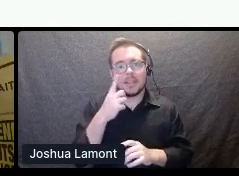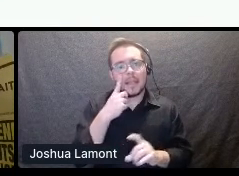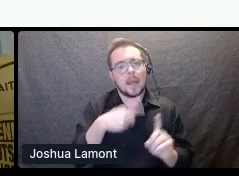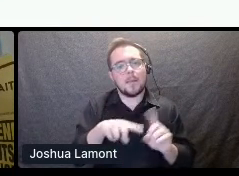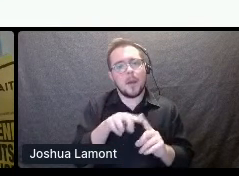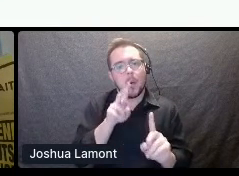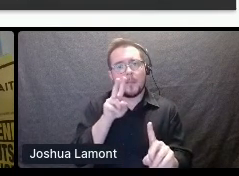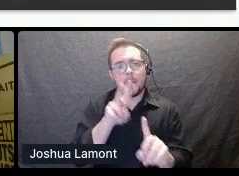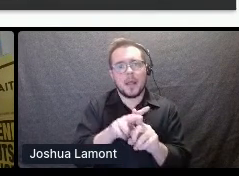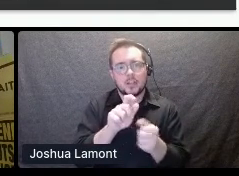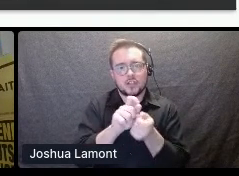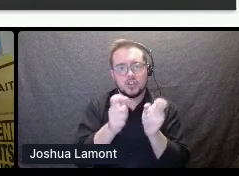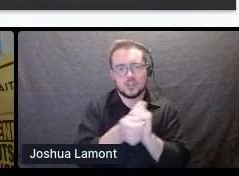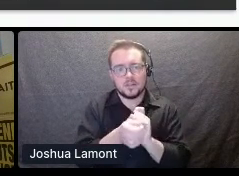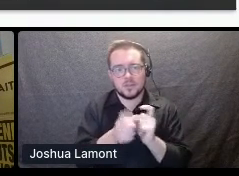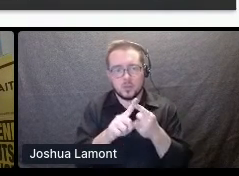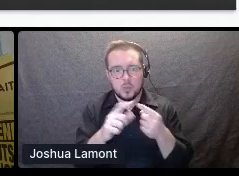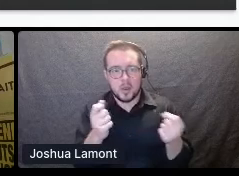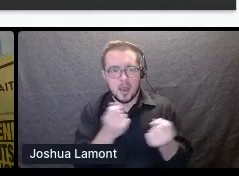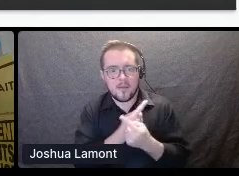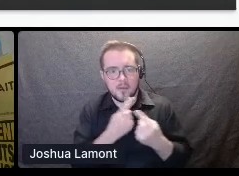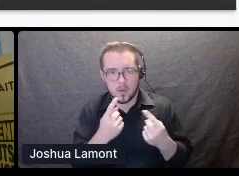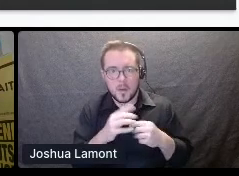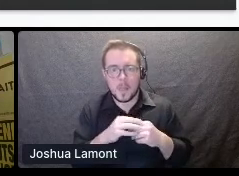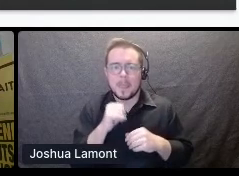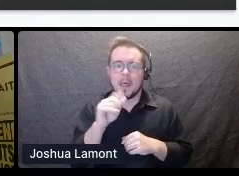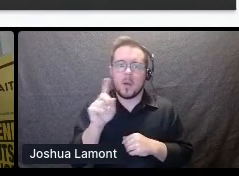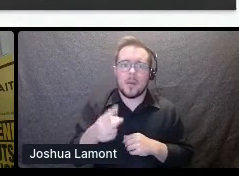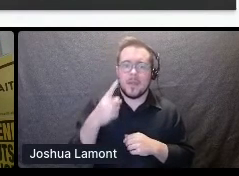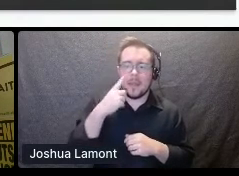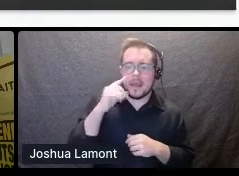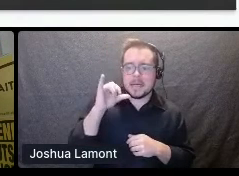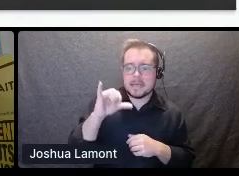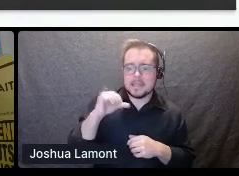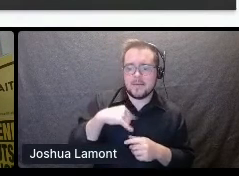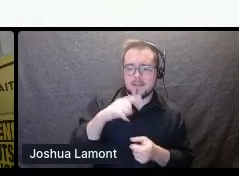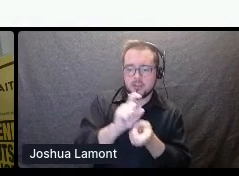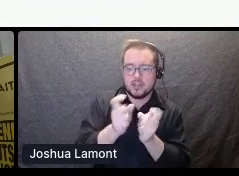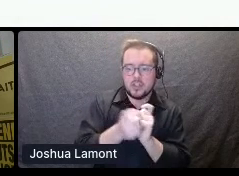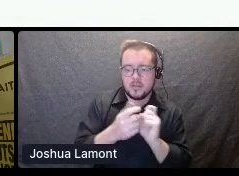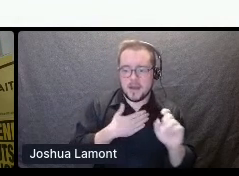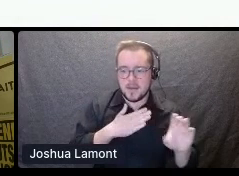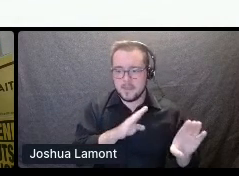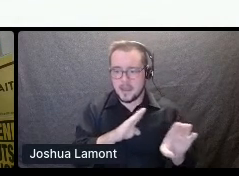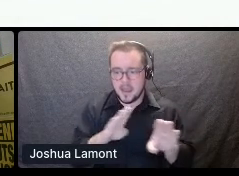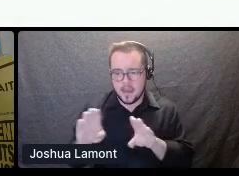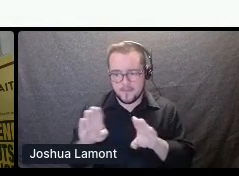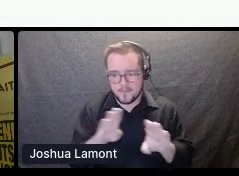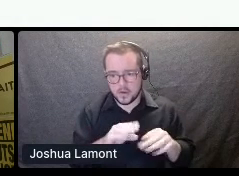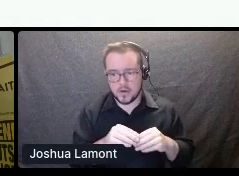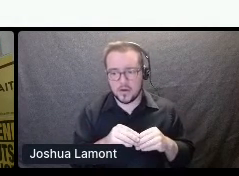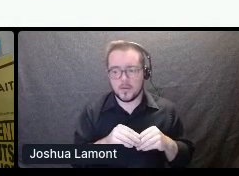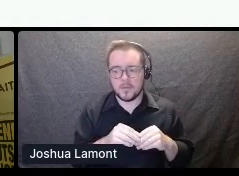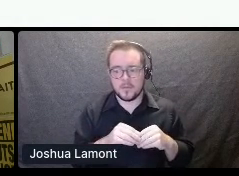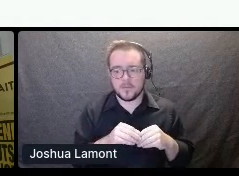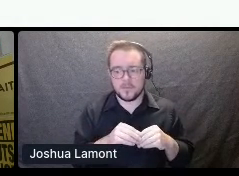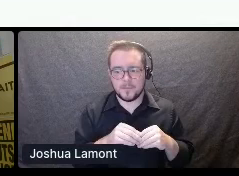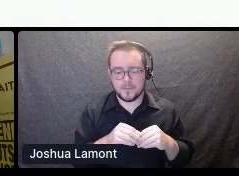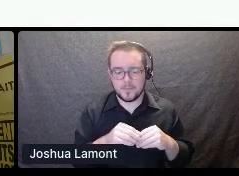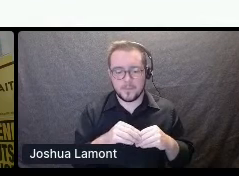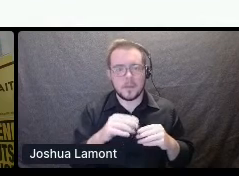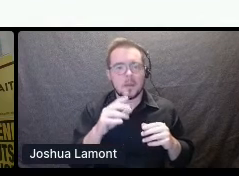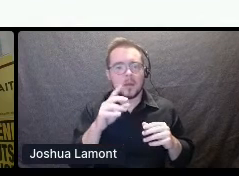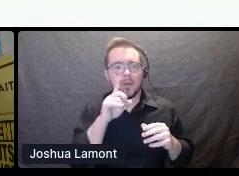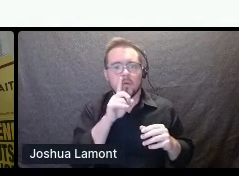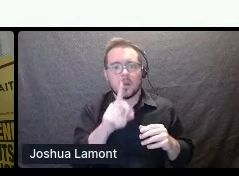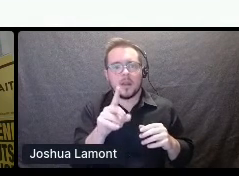and tweaks to everyone and not just thinking about, I have to change my behavior in a narrow way, that really those shifts can be